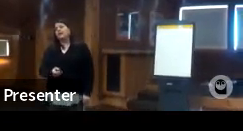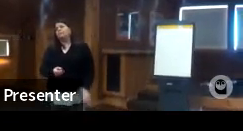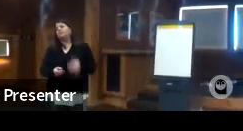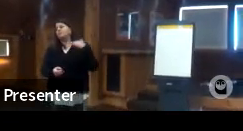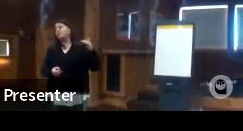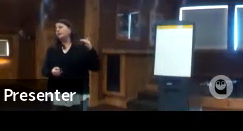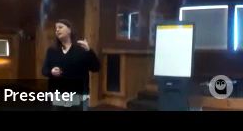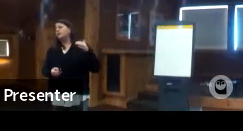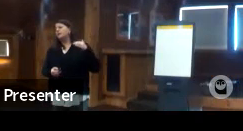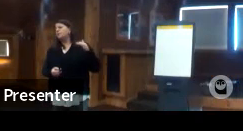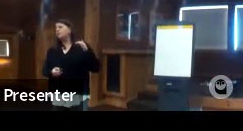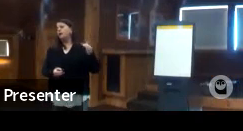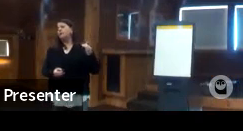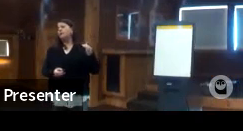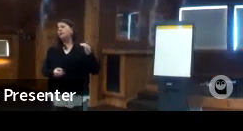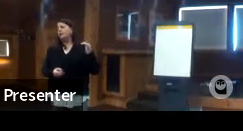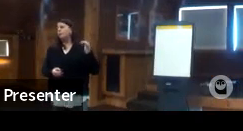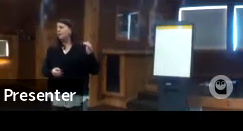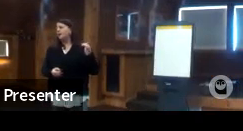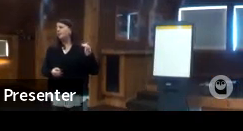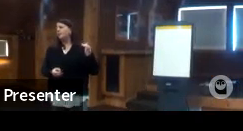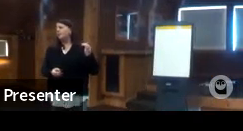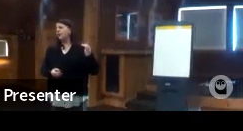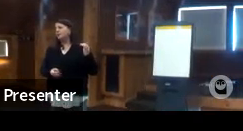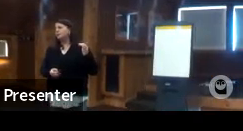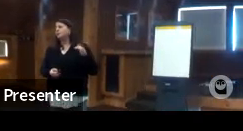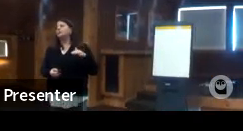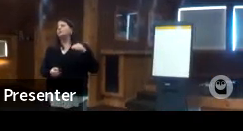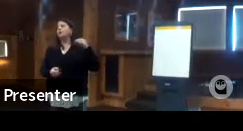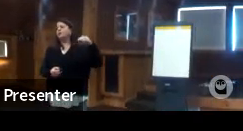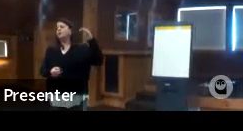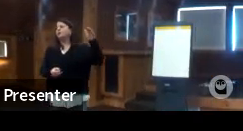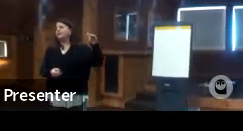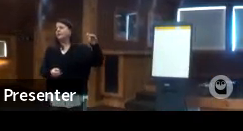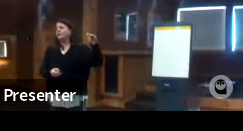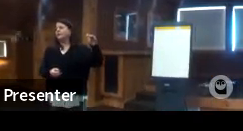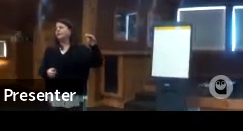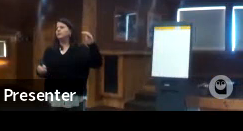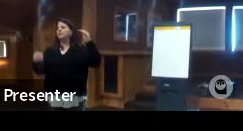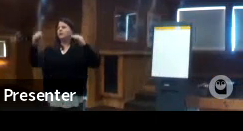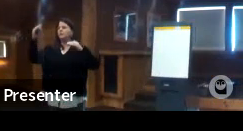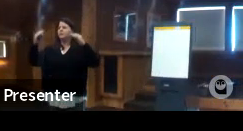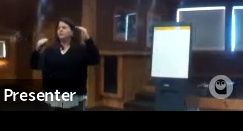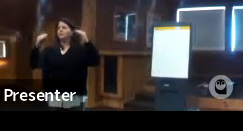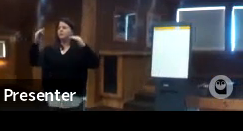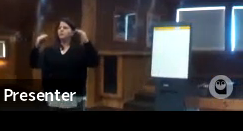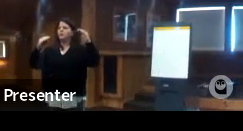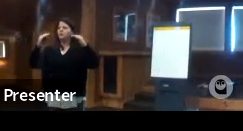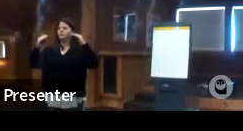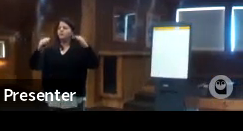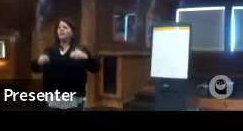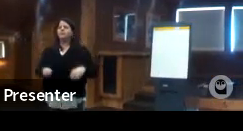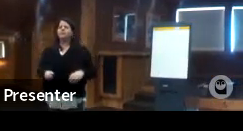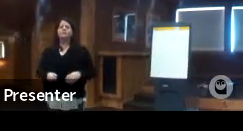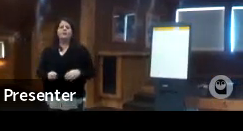expert. Misdemeanor cases, most often they will not have their own expert, more so in felony cases, and then there'll be sort of the